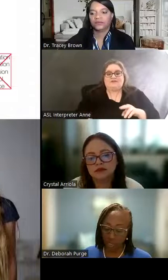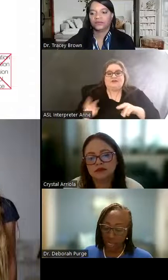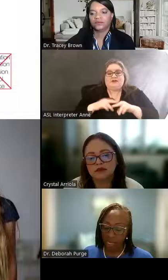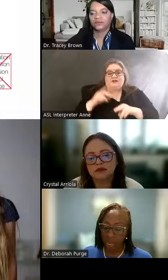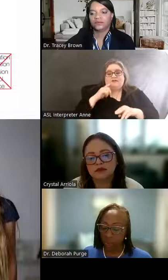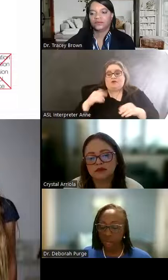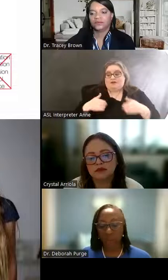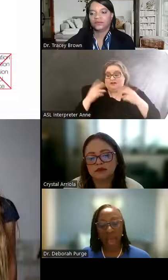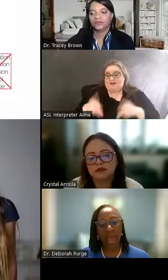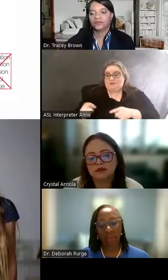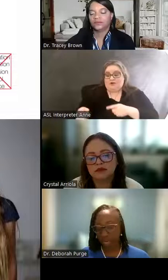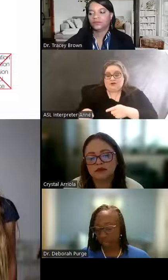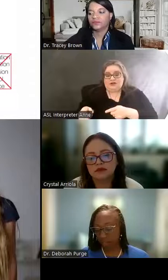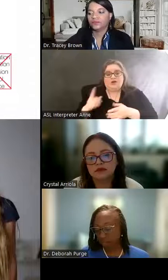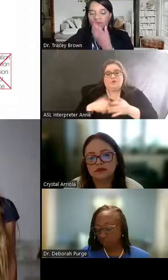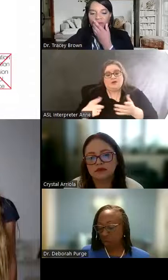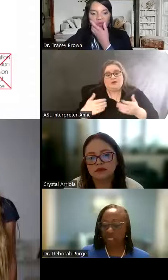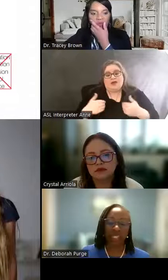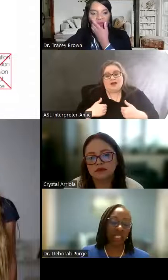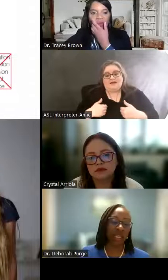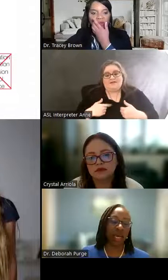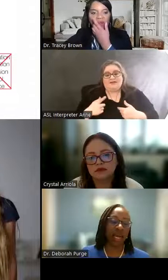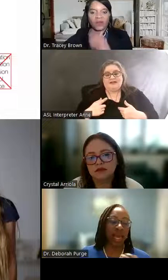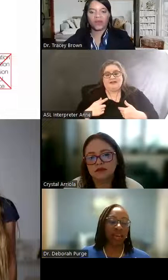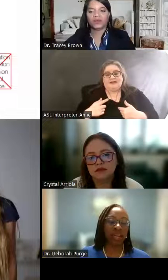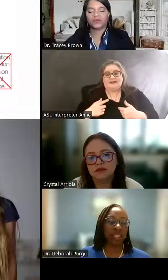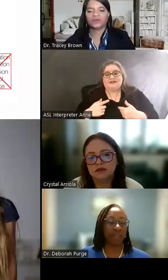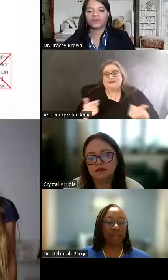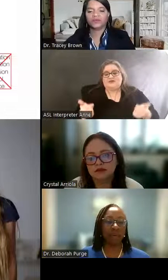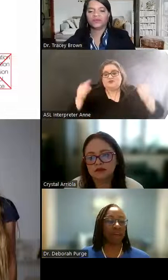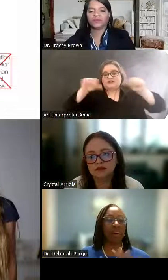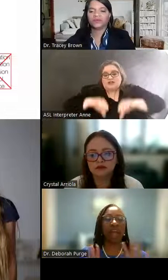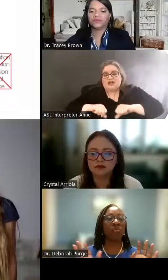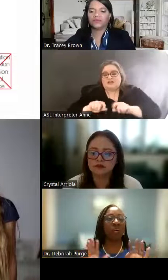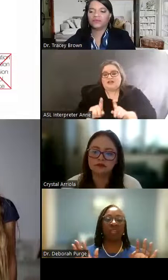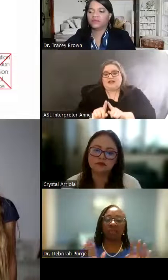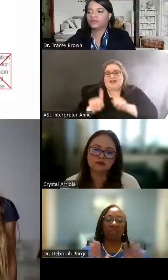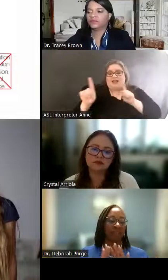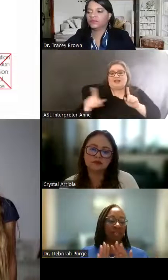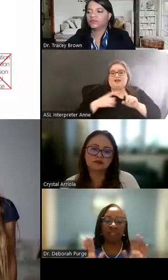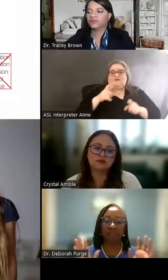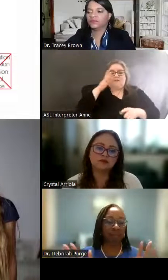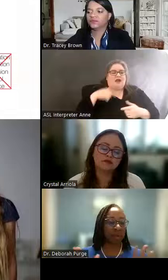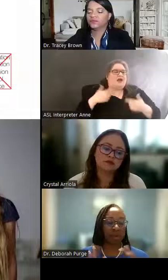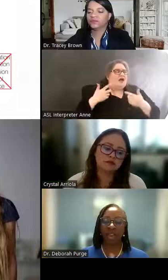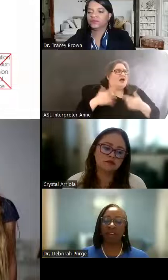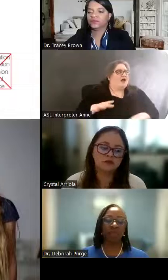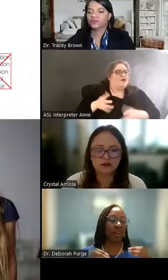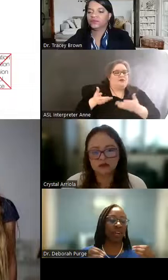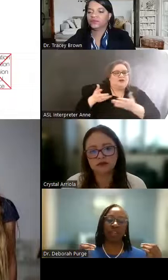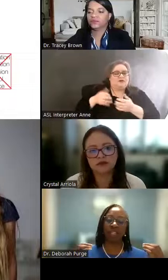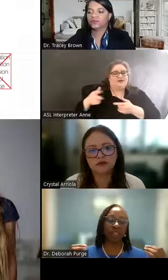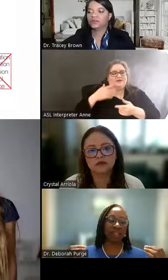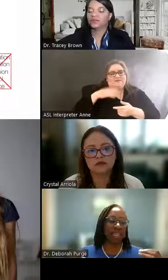youth, then what you have is rejection and alienation by peer. I don't want to deal with this. This is the bad boy